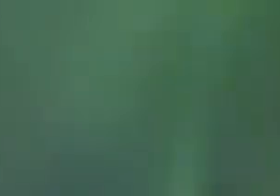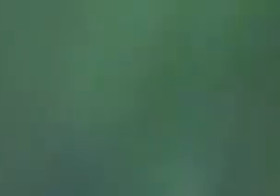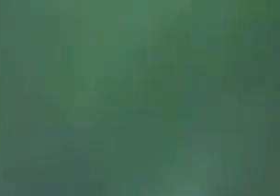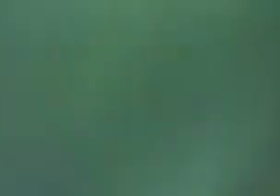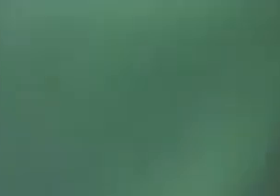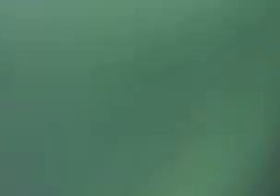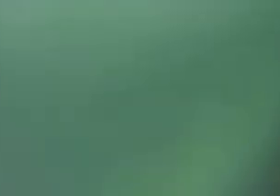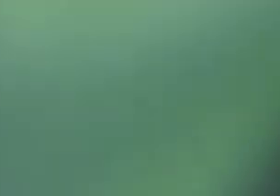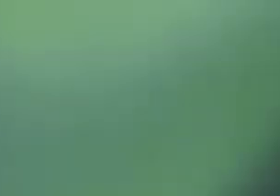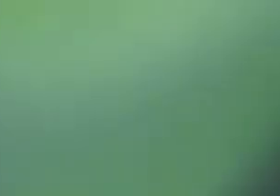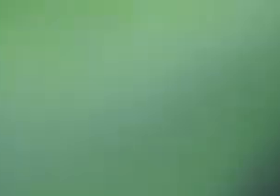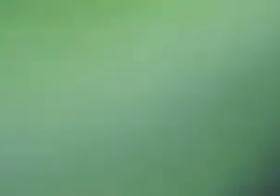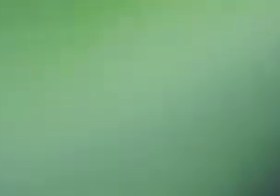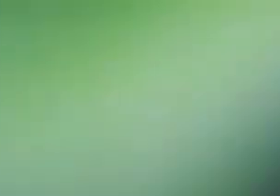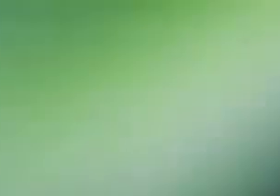well.